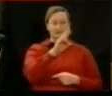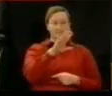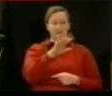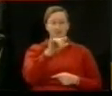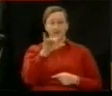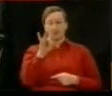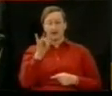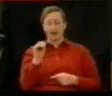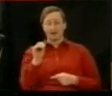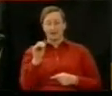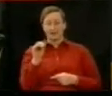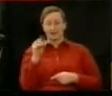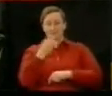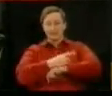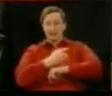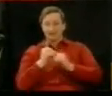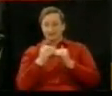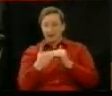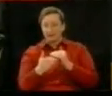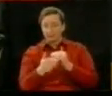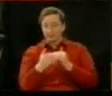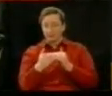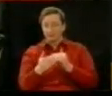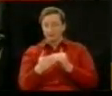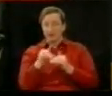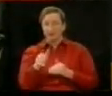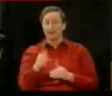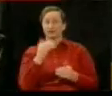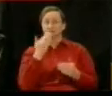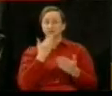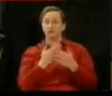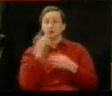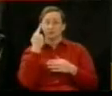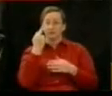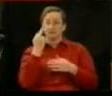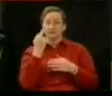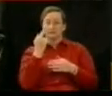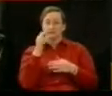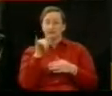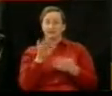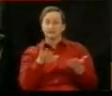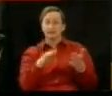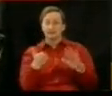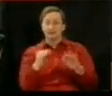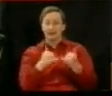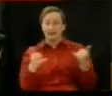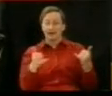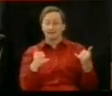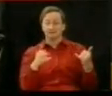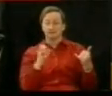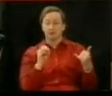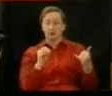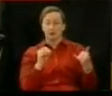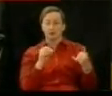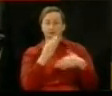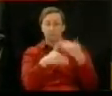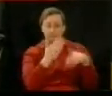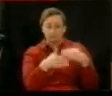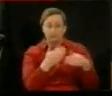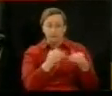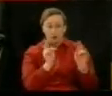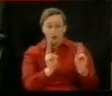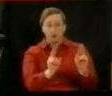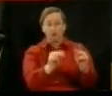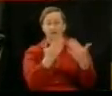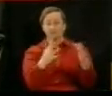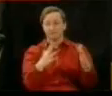they're called for. And for good reason. That's how long it takes to get the qualifying deadline and get everything ready. So if, let's